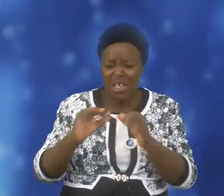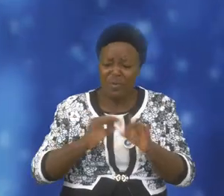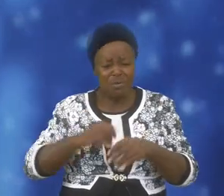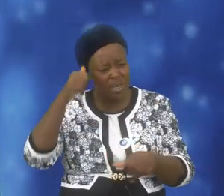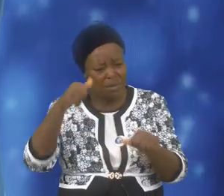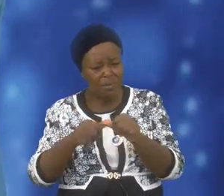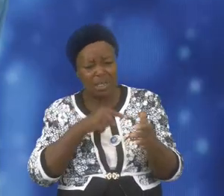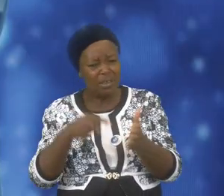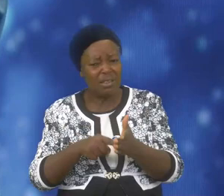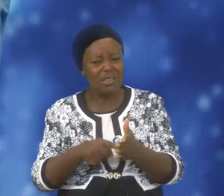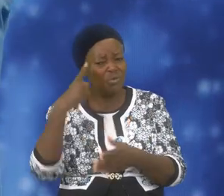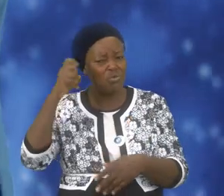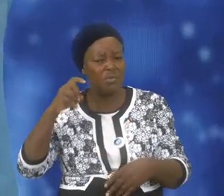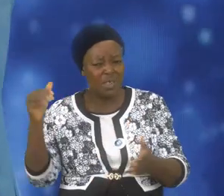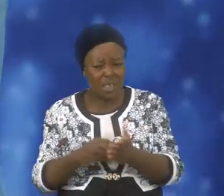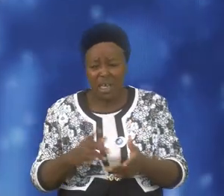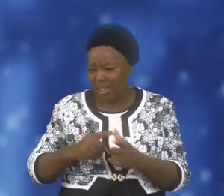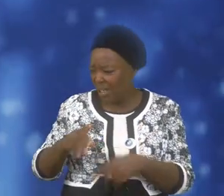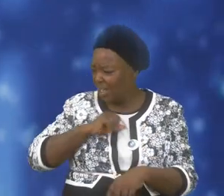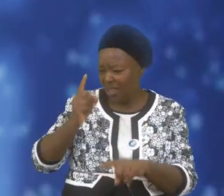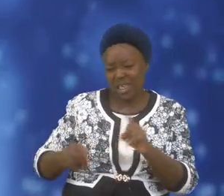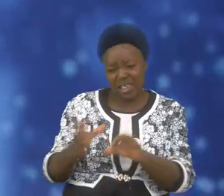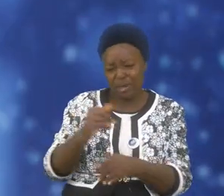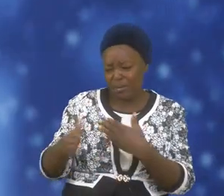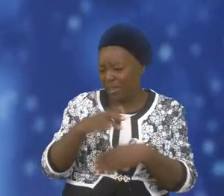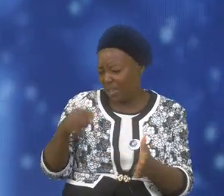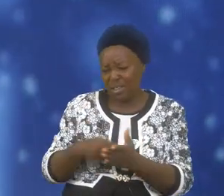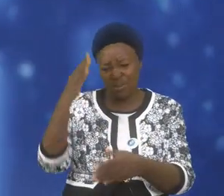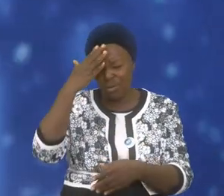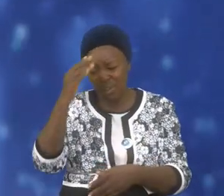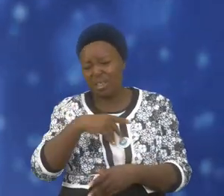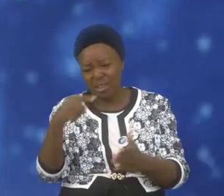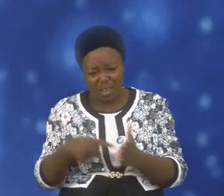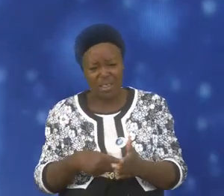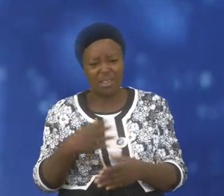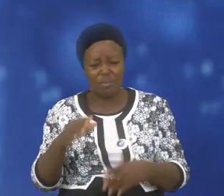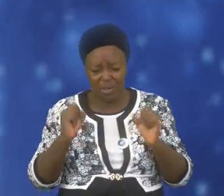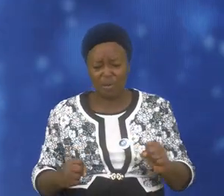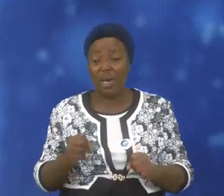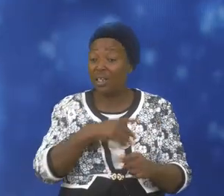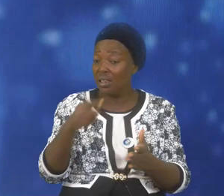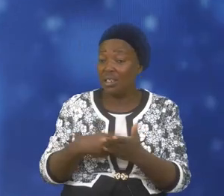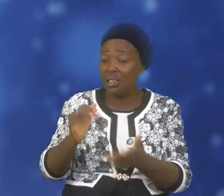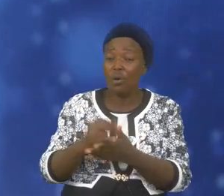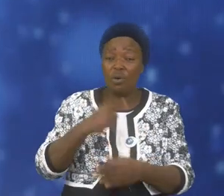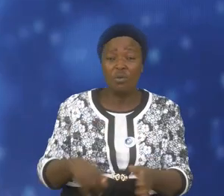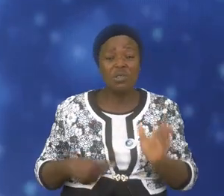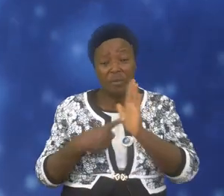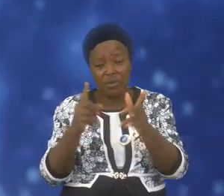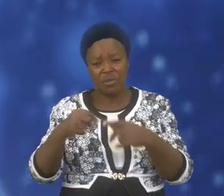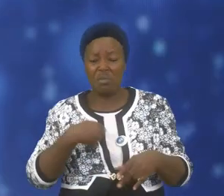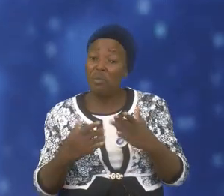never recover this thing that was revealed to me. Maybe you have been thinking, I'll never get this back. The